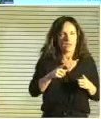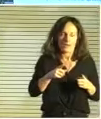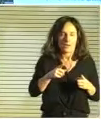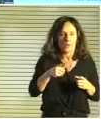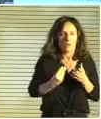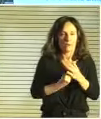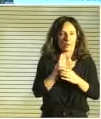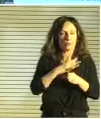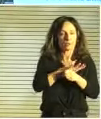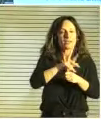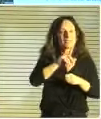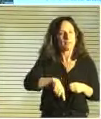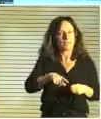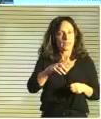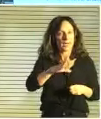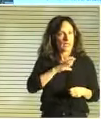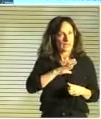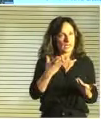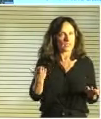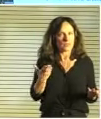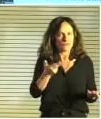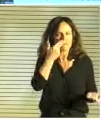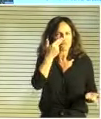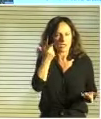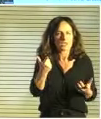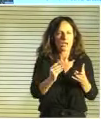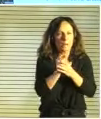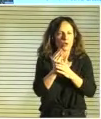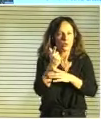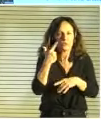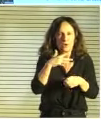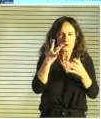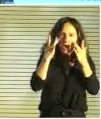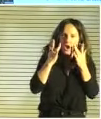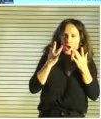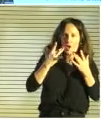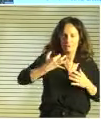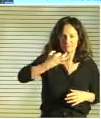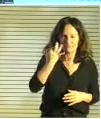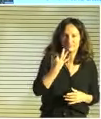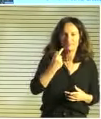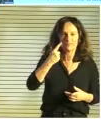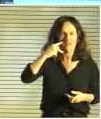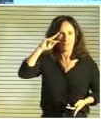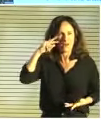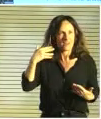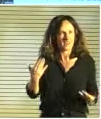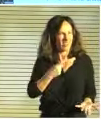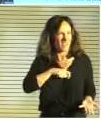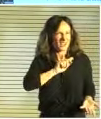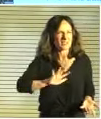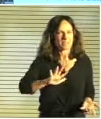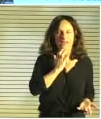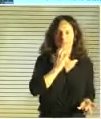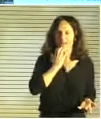to have authentic experiences when they visit Spain, Greece,